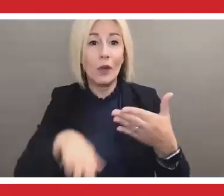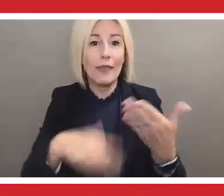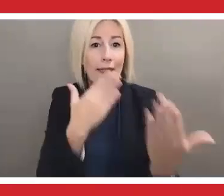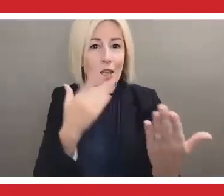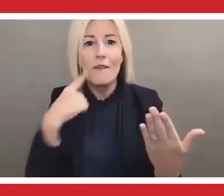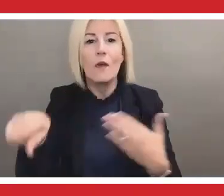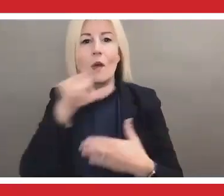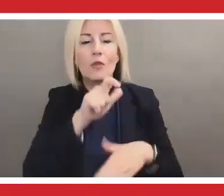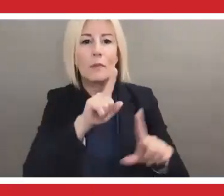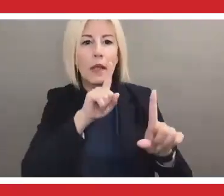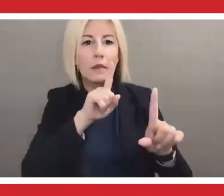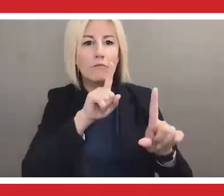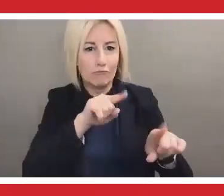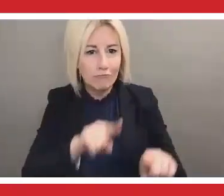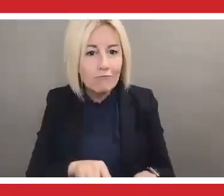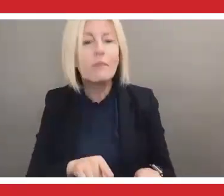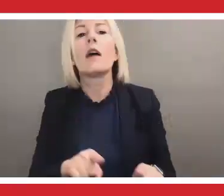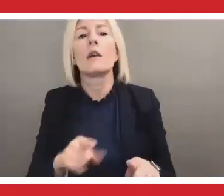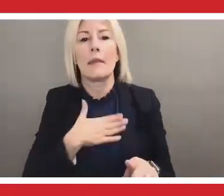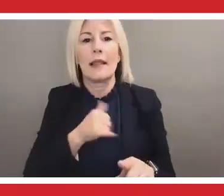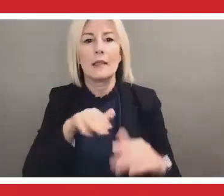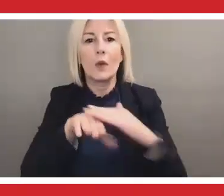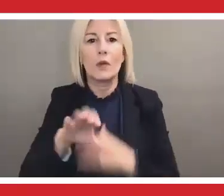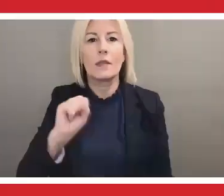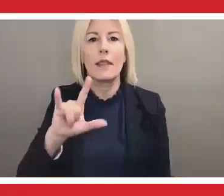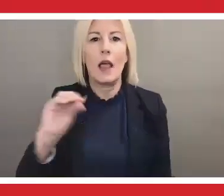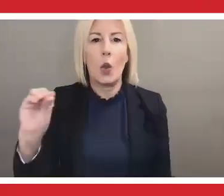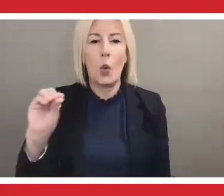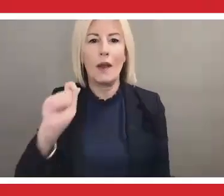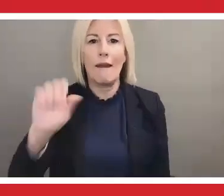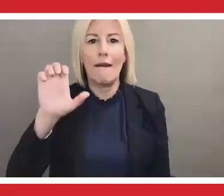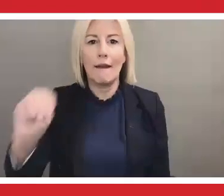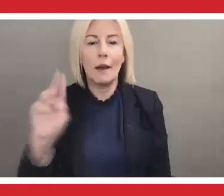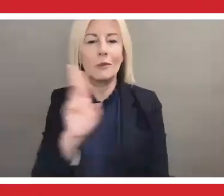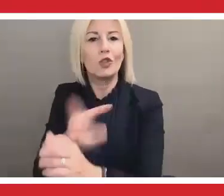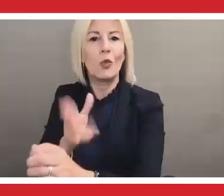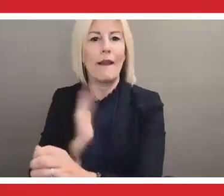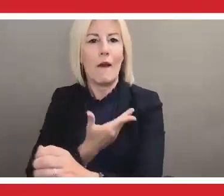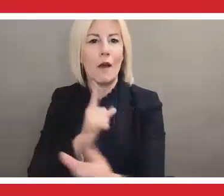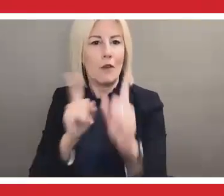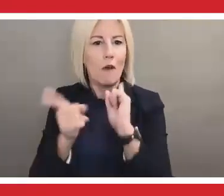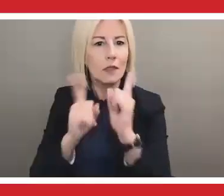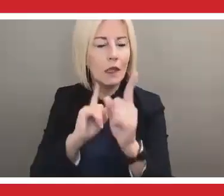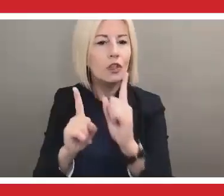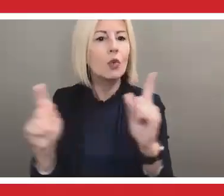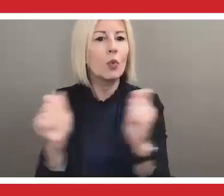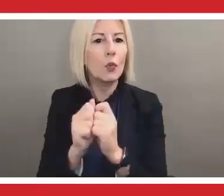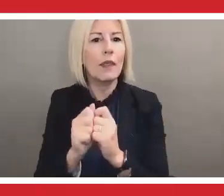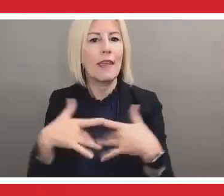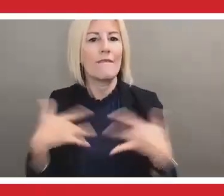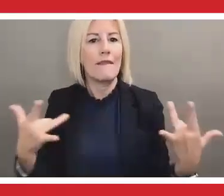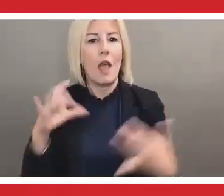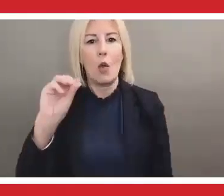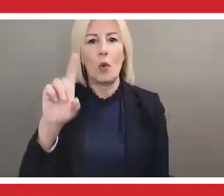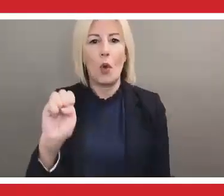putting their votes in. Please remember to go to slido.com to join the conversation with the event code